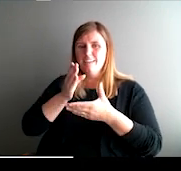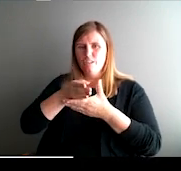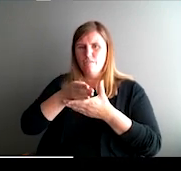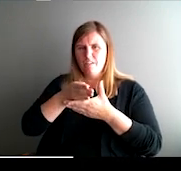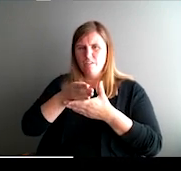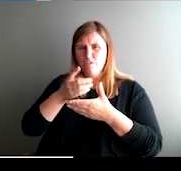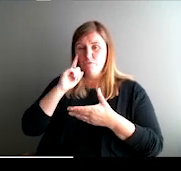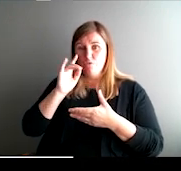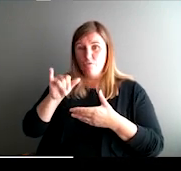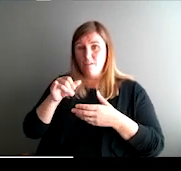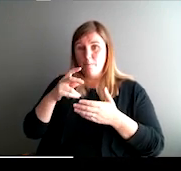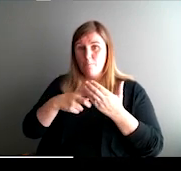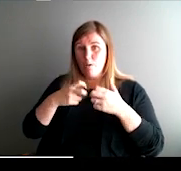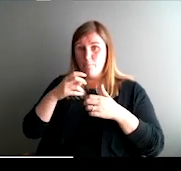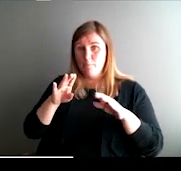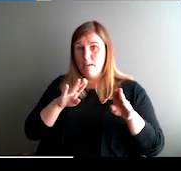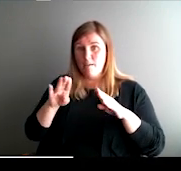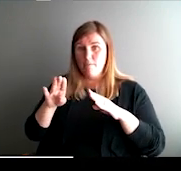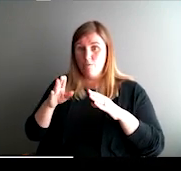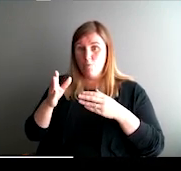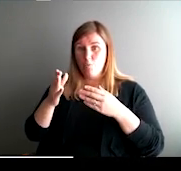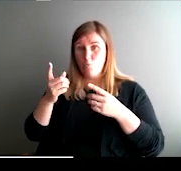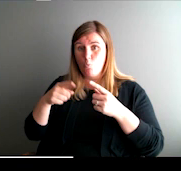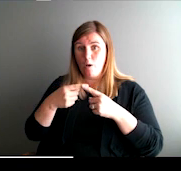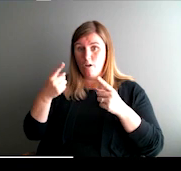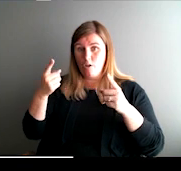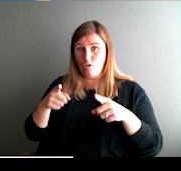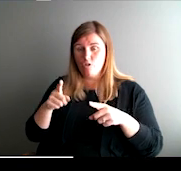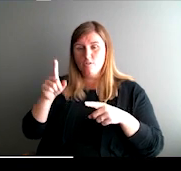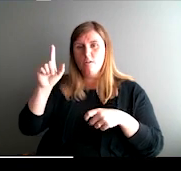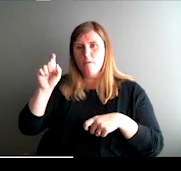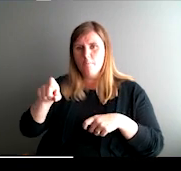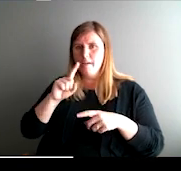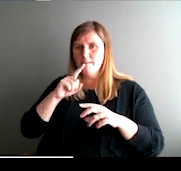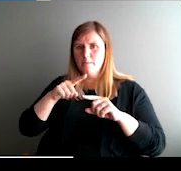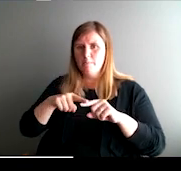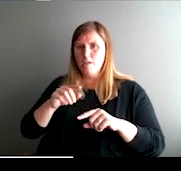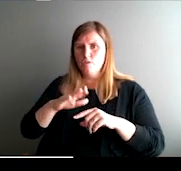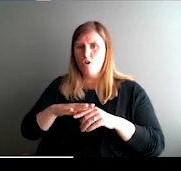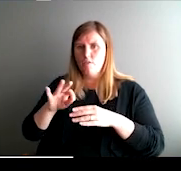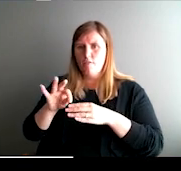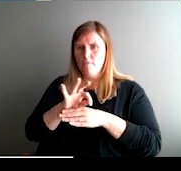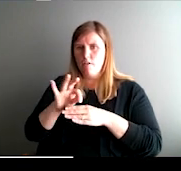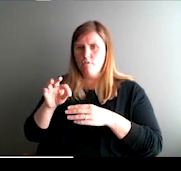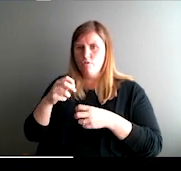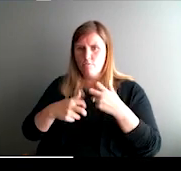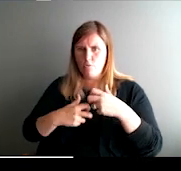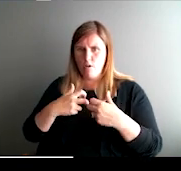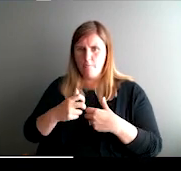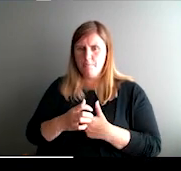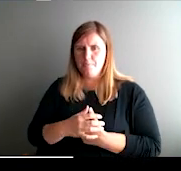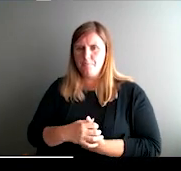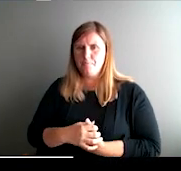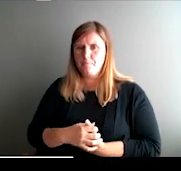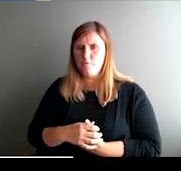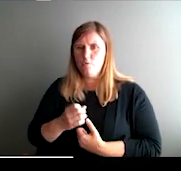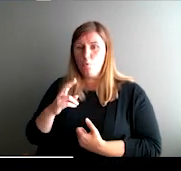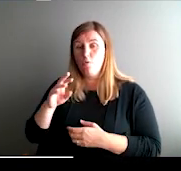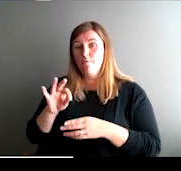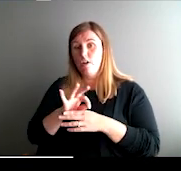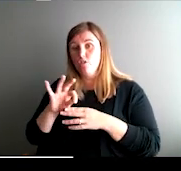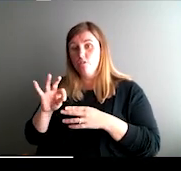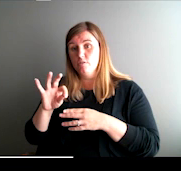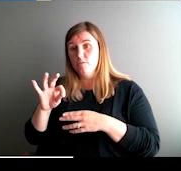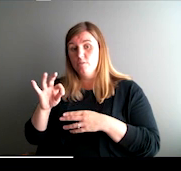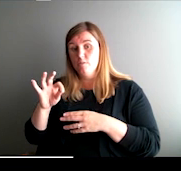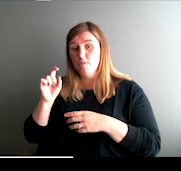interventions for that problem behavior, for when it occurs, must be based on the function of problem behavior, or functions. Problem